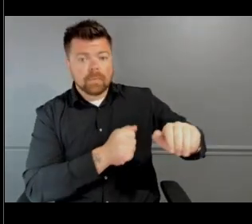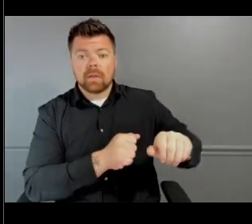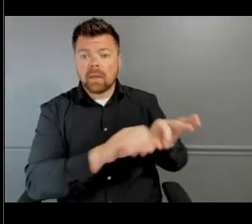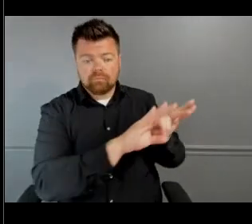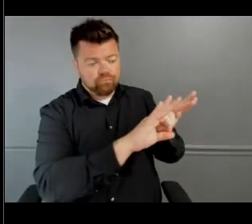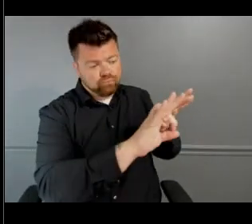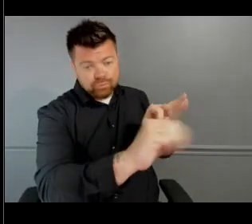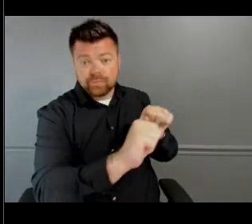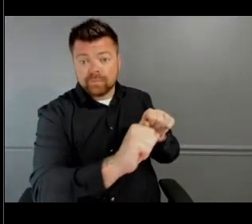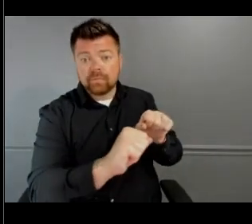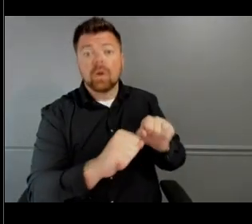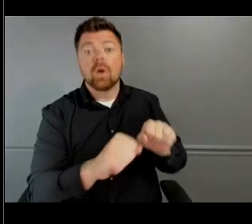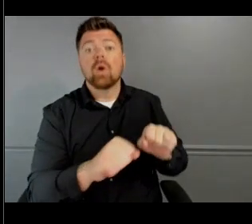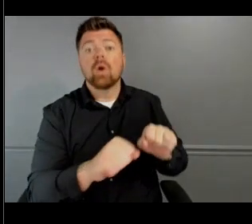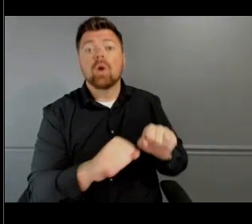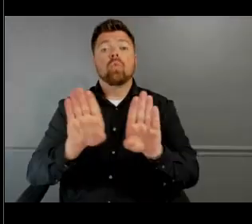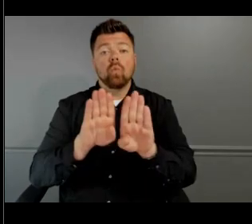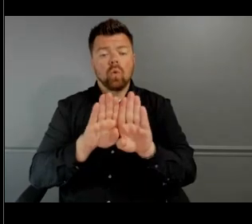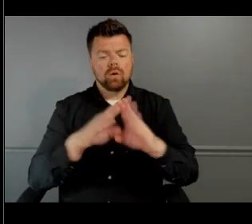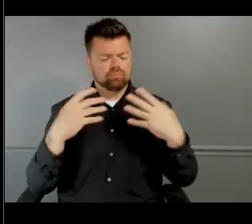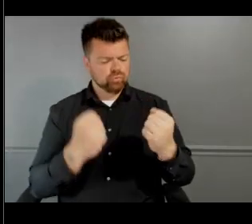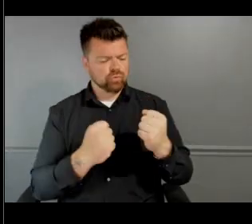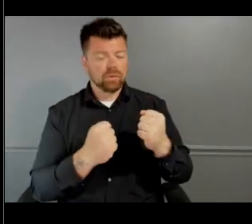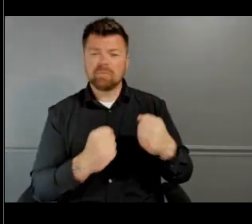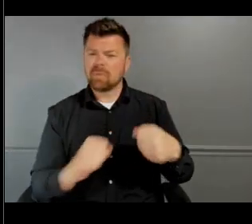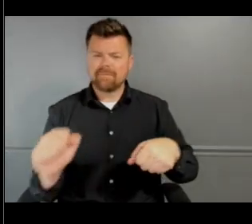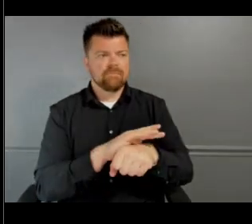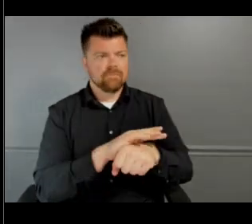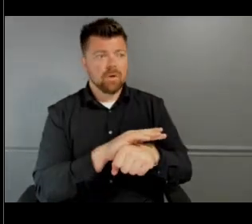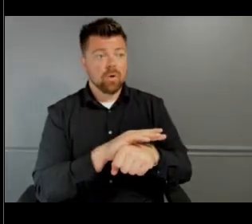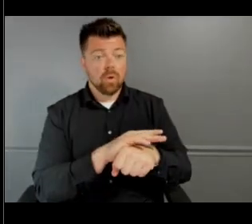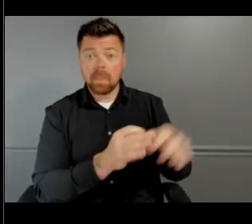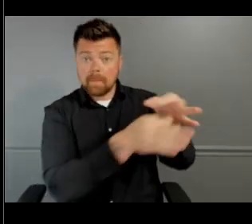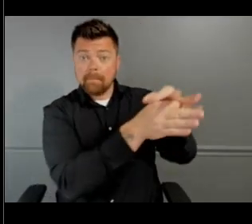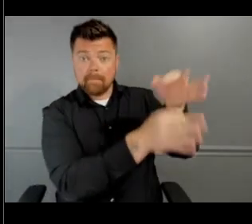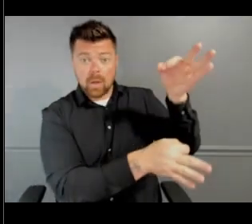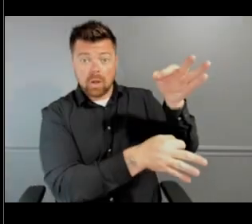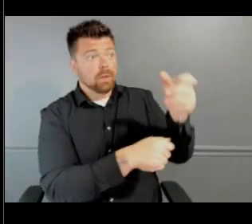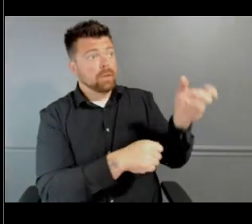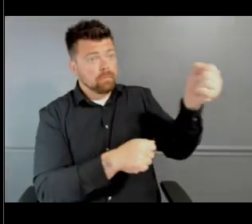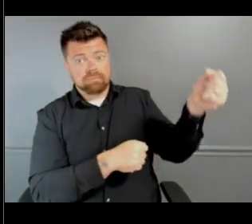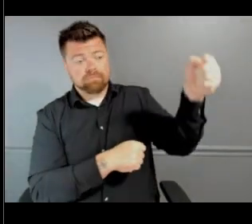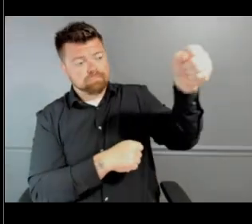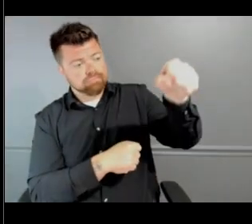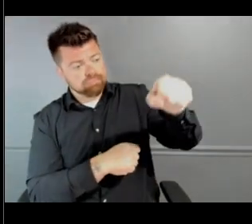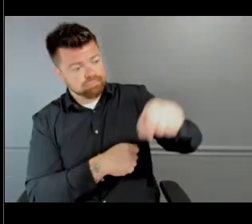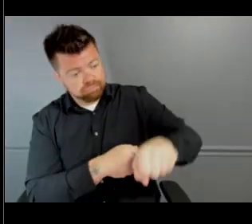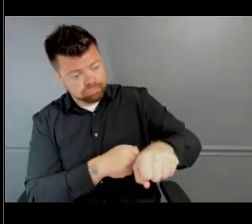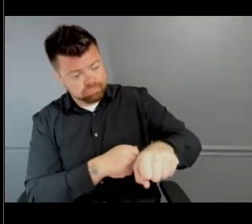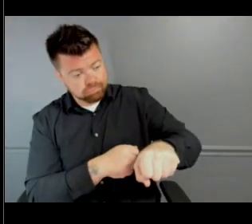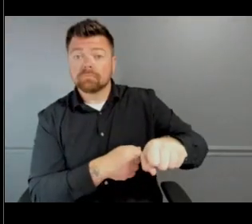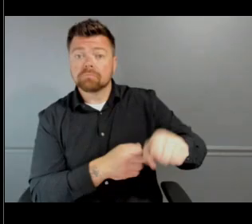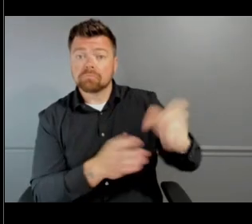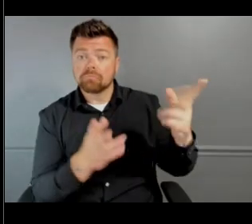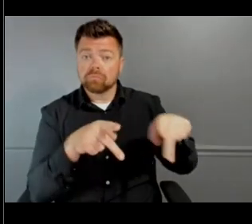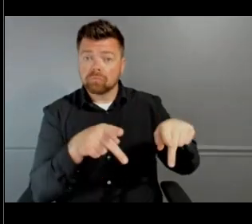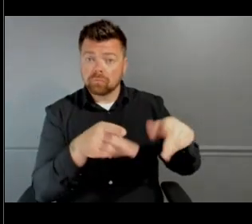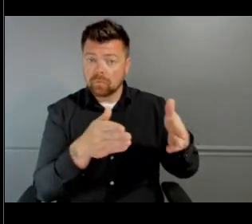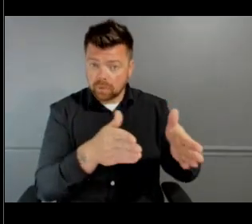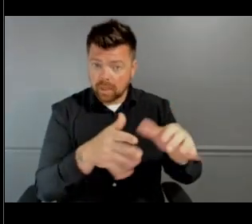a fold down grab bar is allowed. However, as shown in